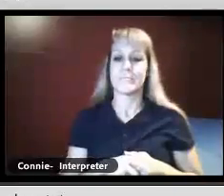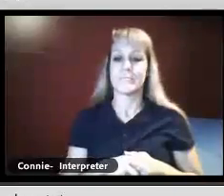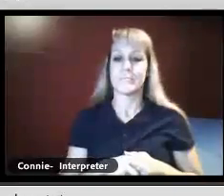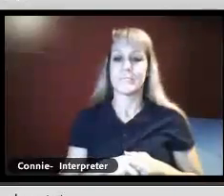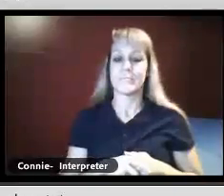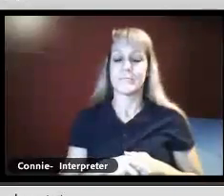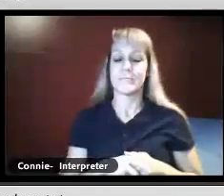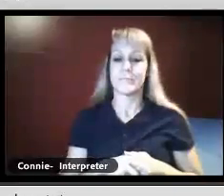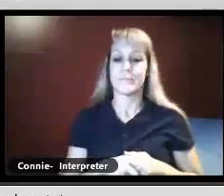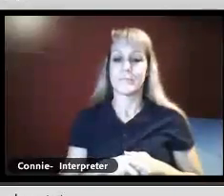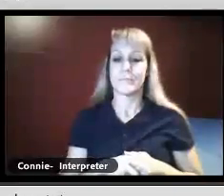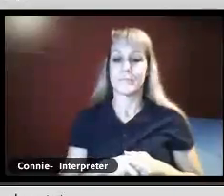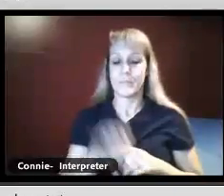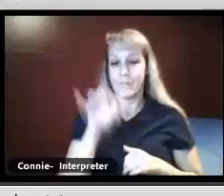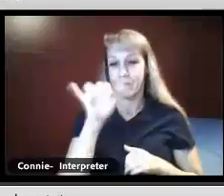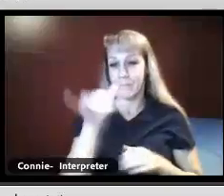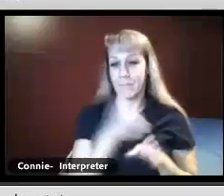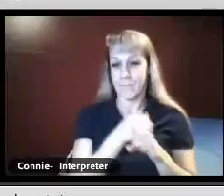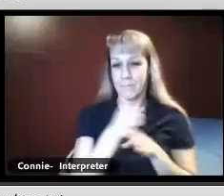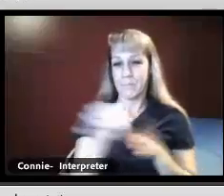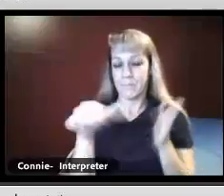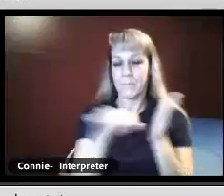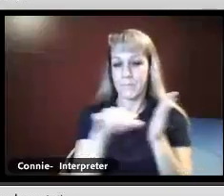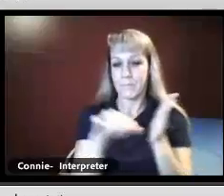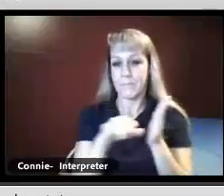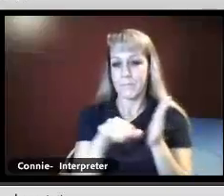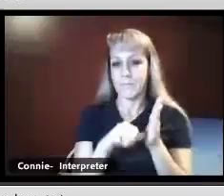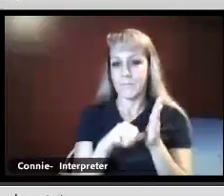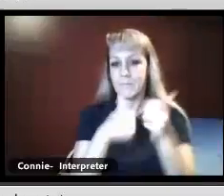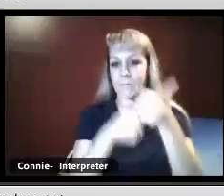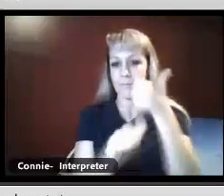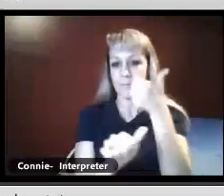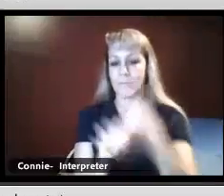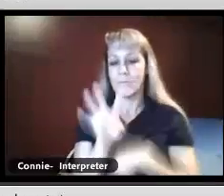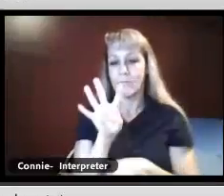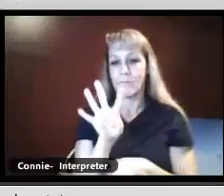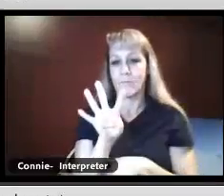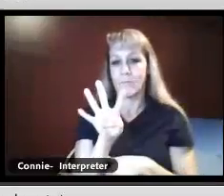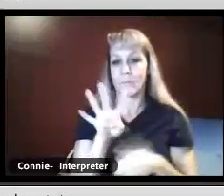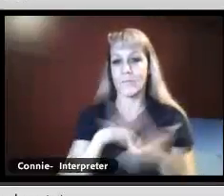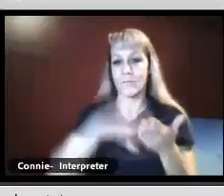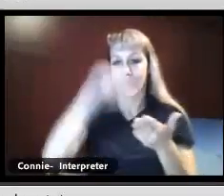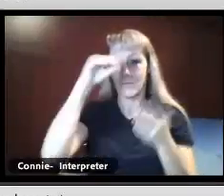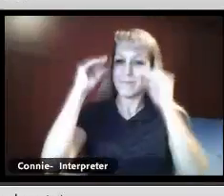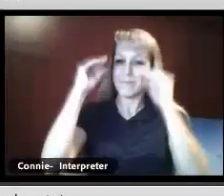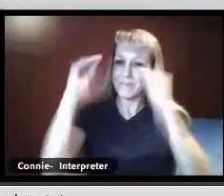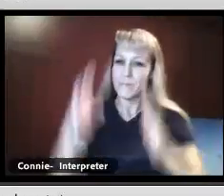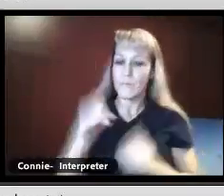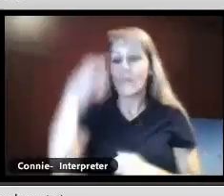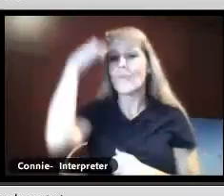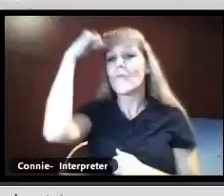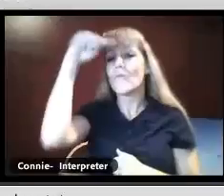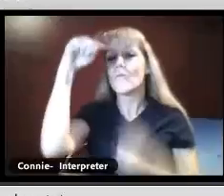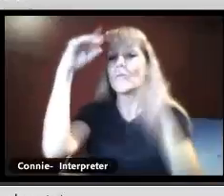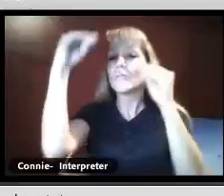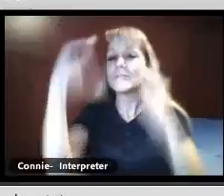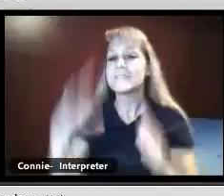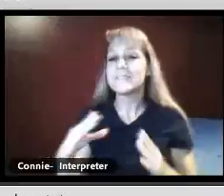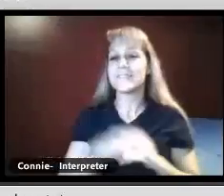So on this main page under For Teachers, you'll notice there are quick links, and